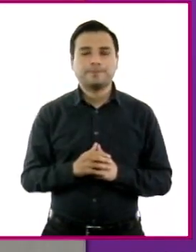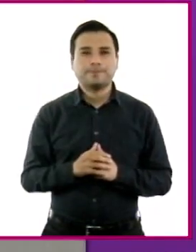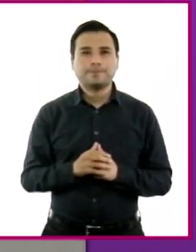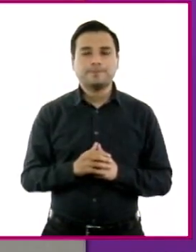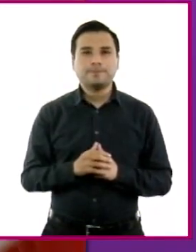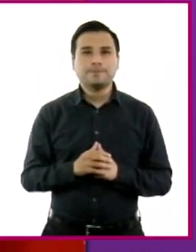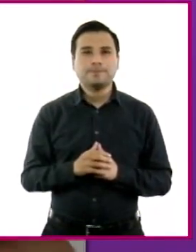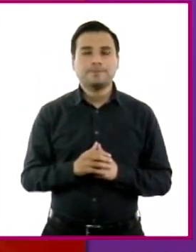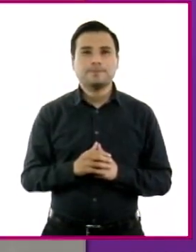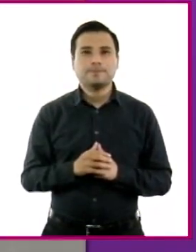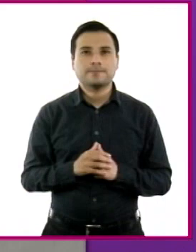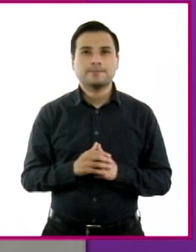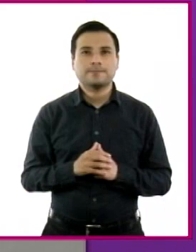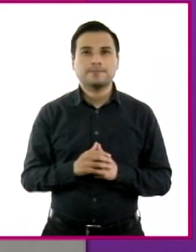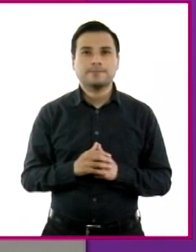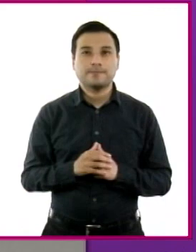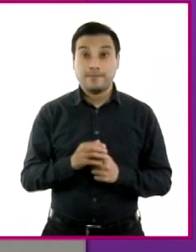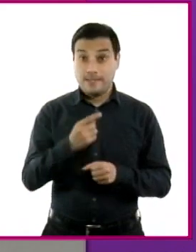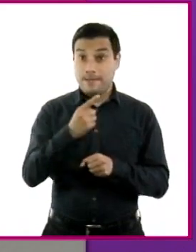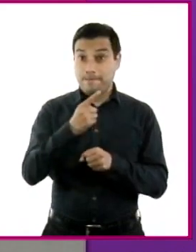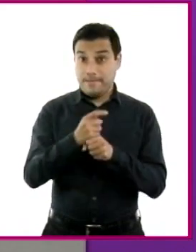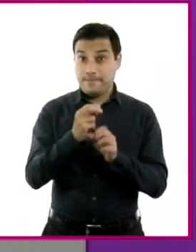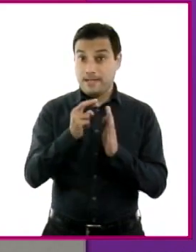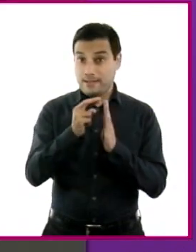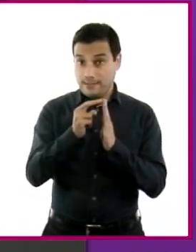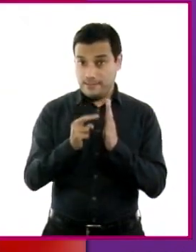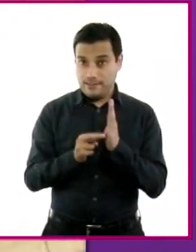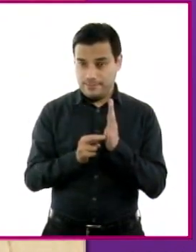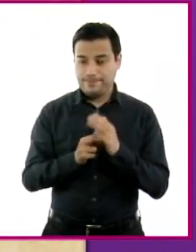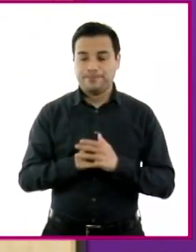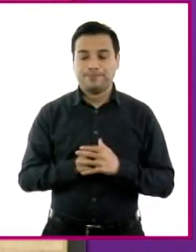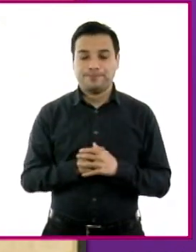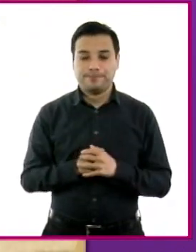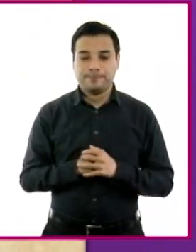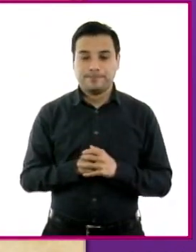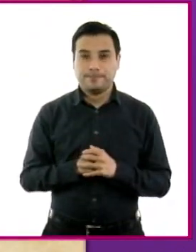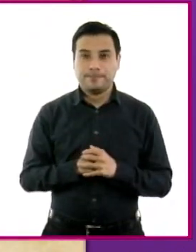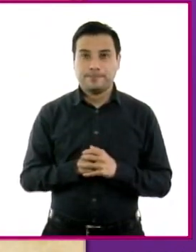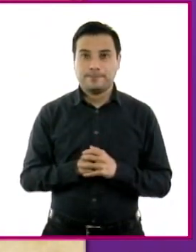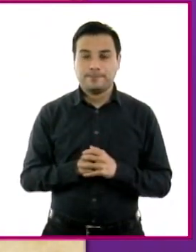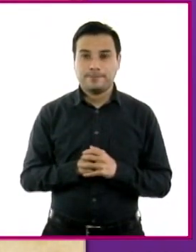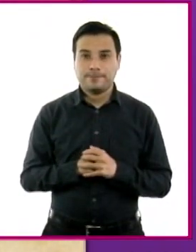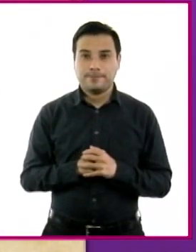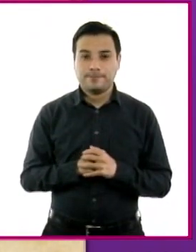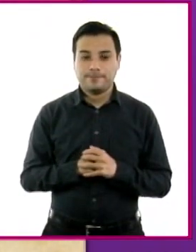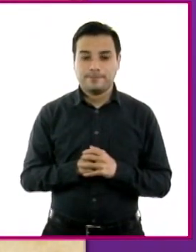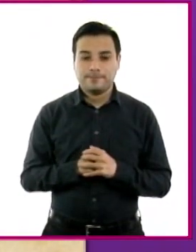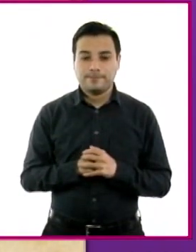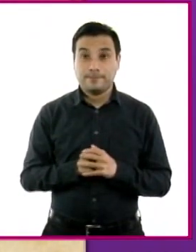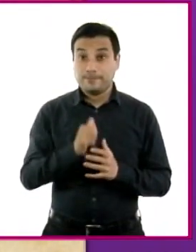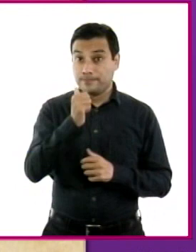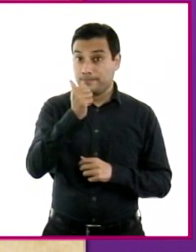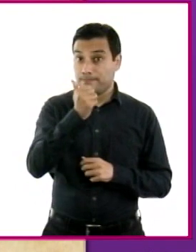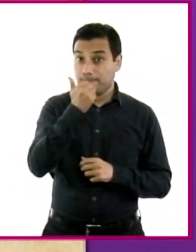Hmm? The first rule we selected is we have to help disabled